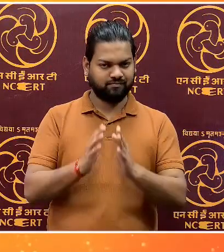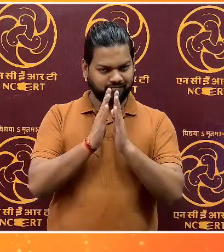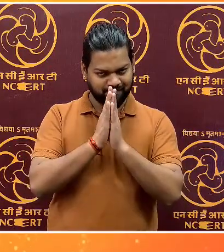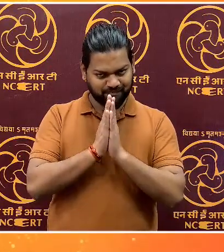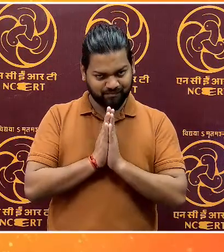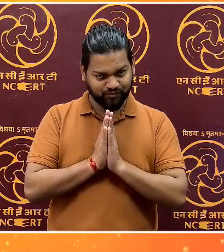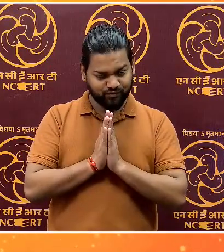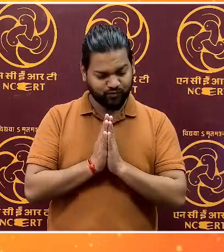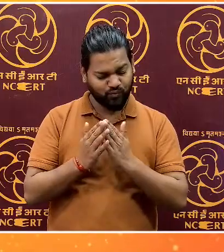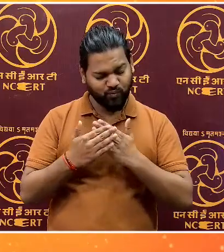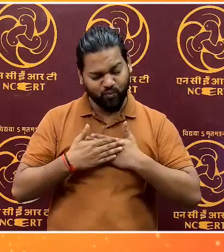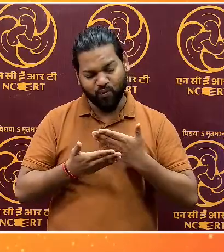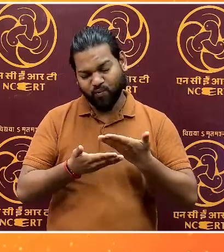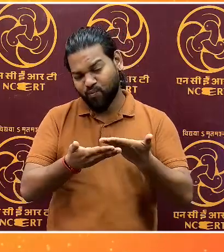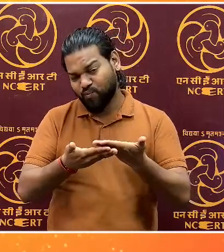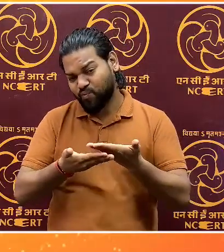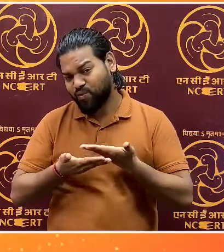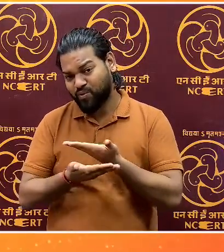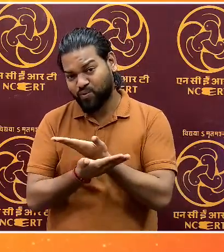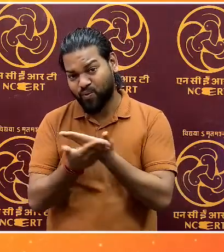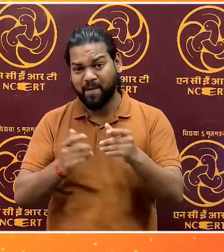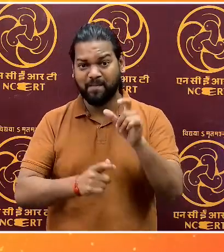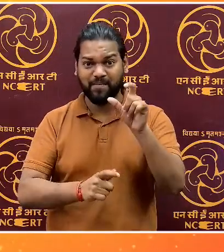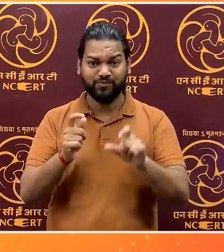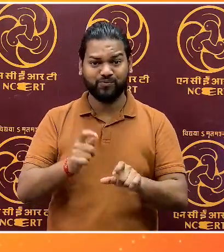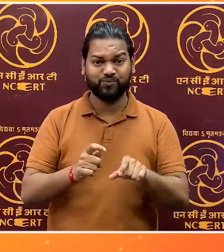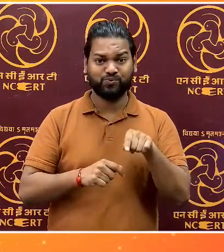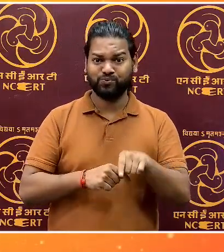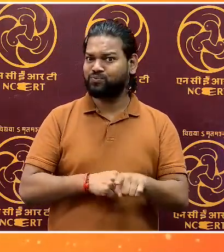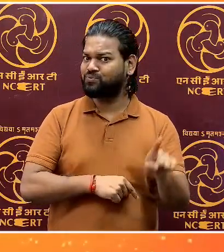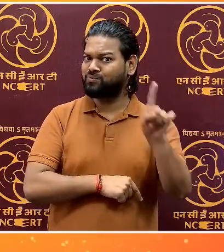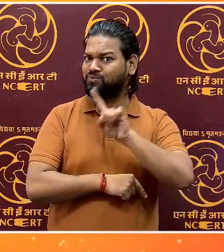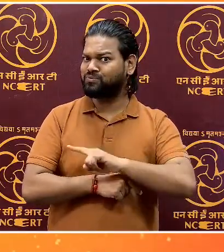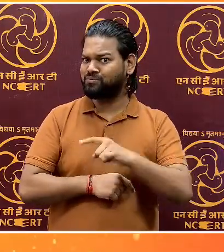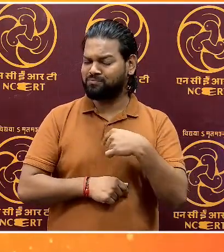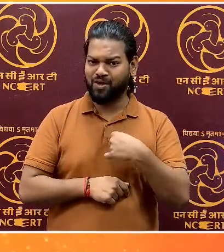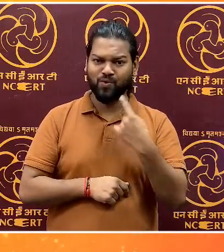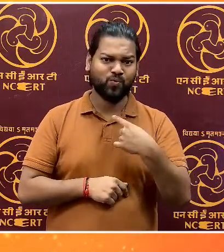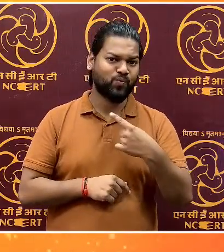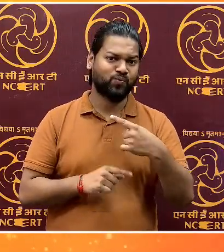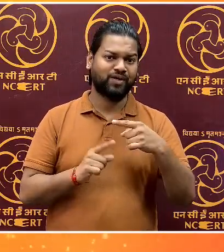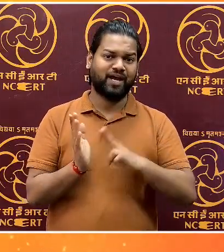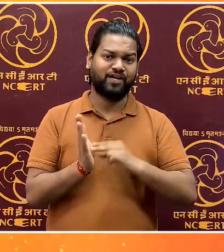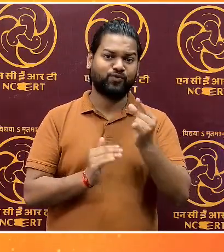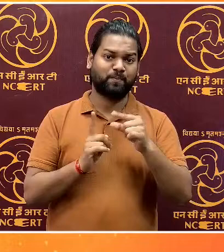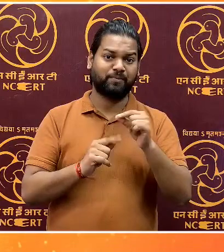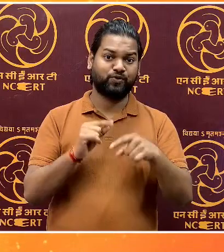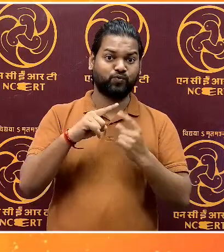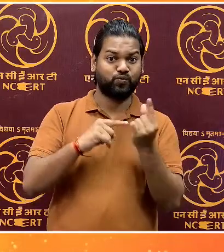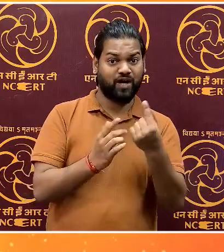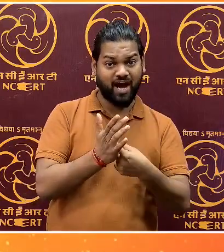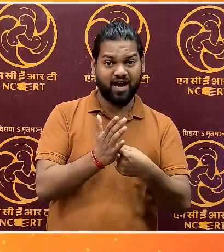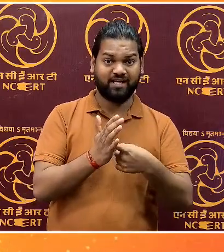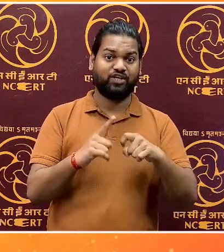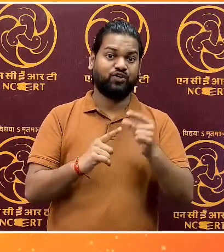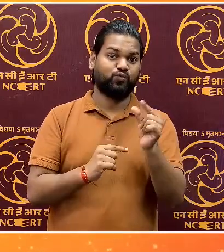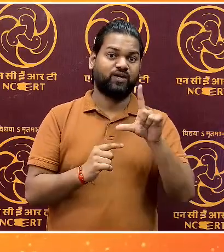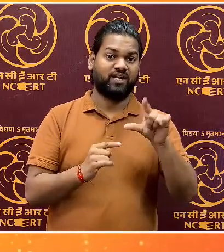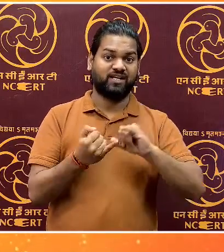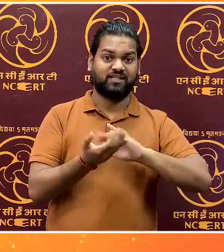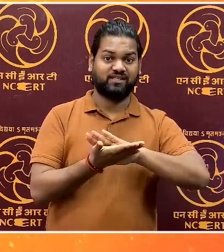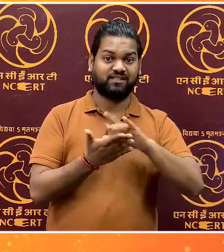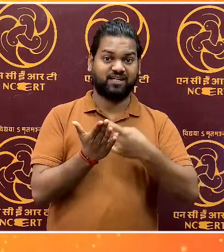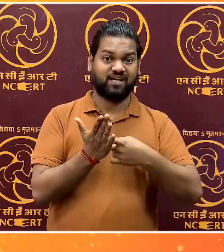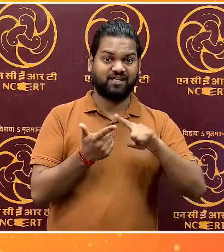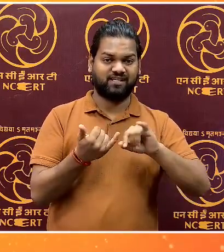Namaskar, a very warm welcome to all of you. Joining you today is I, Nupur Kulshresht, and you're also joined by our interpreter